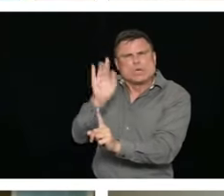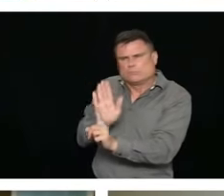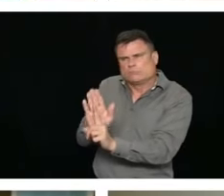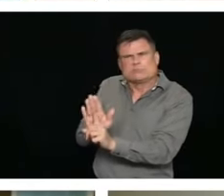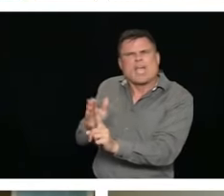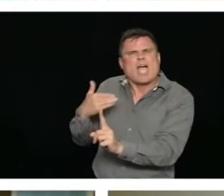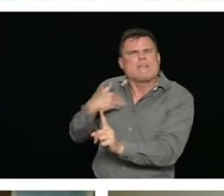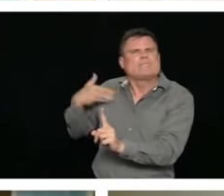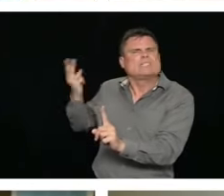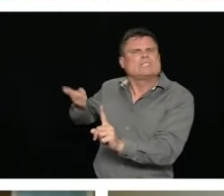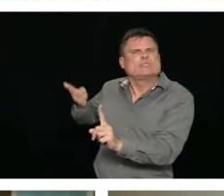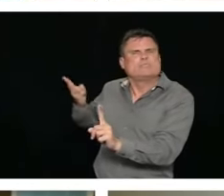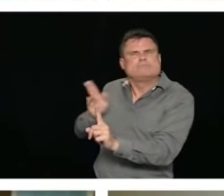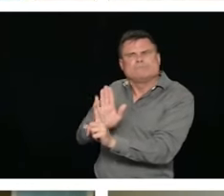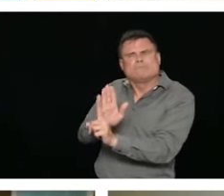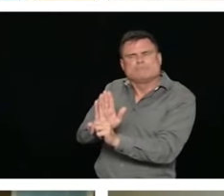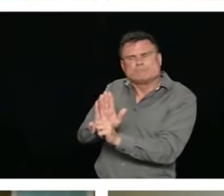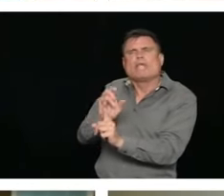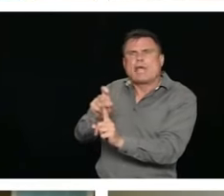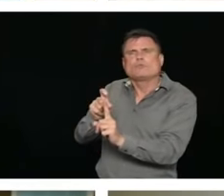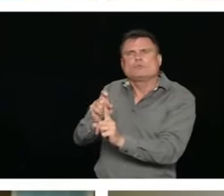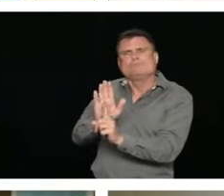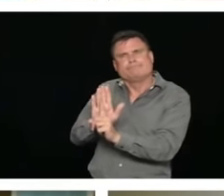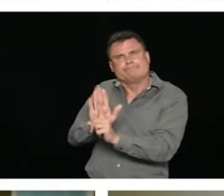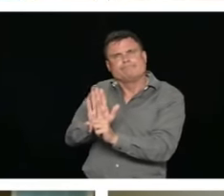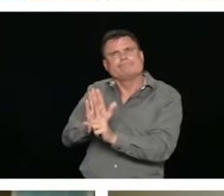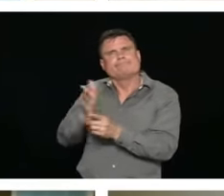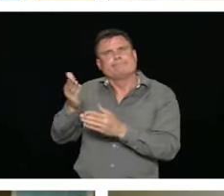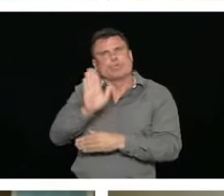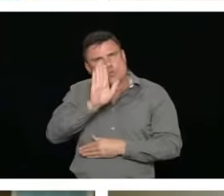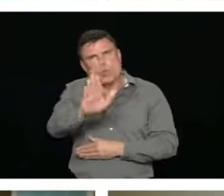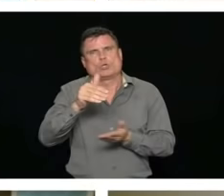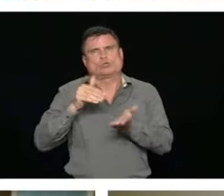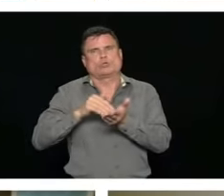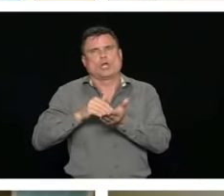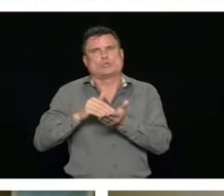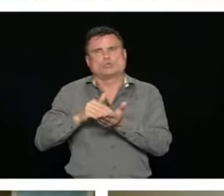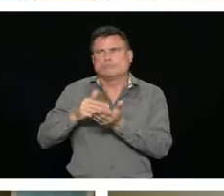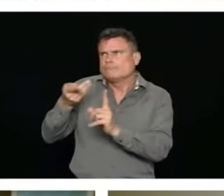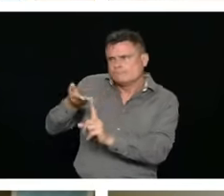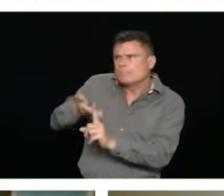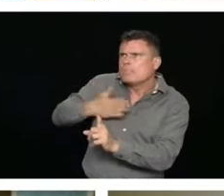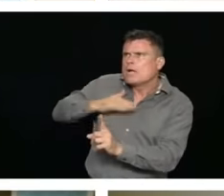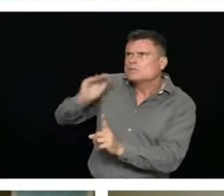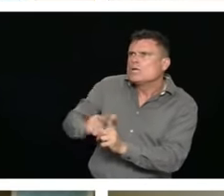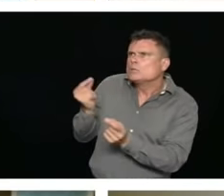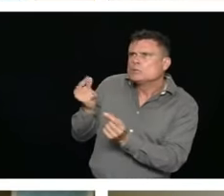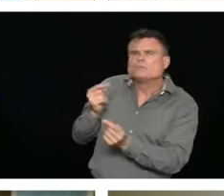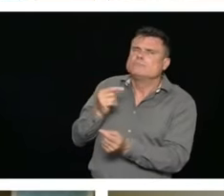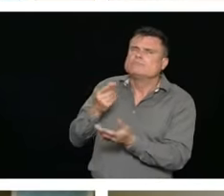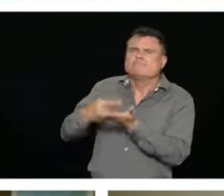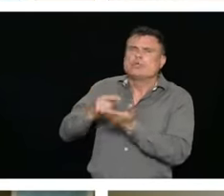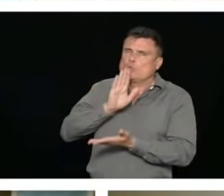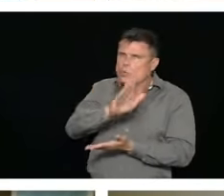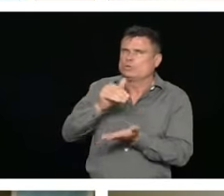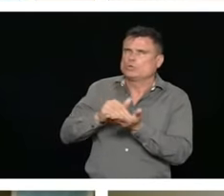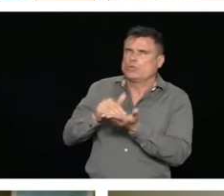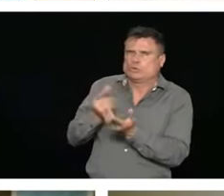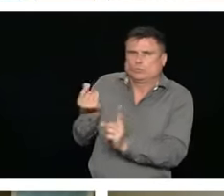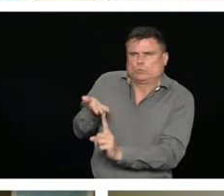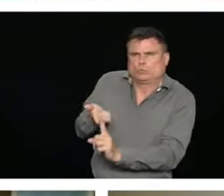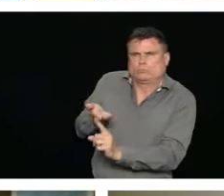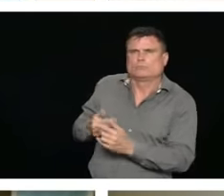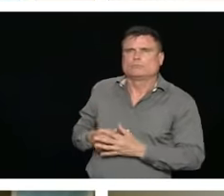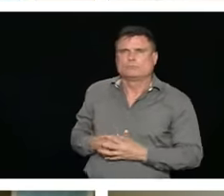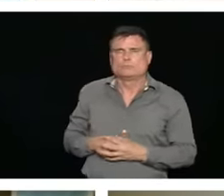We also know, though, that children who don't attend school, children who don't get